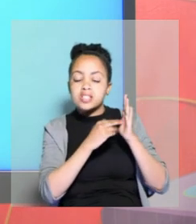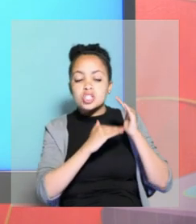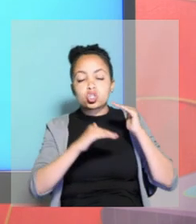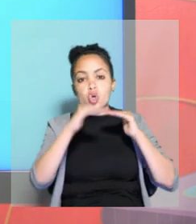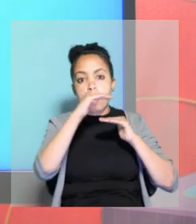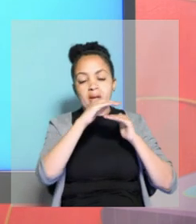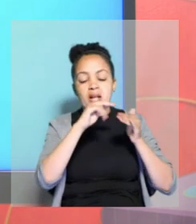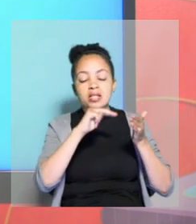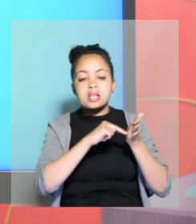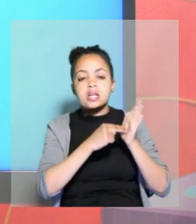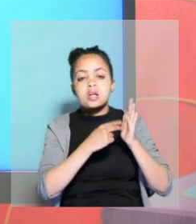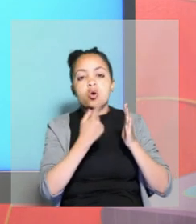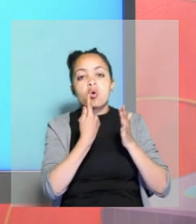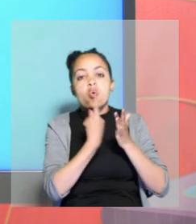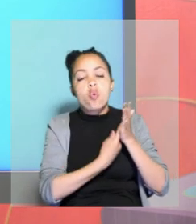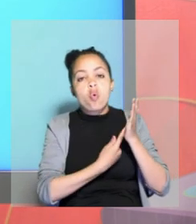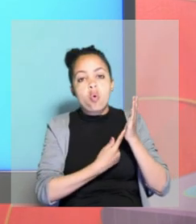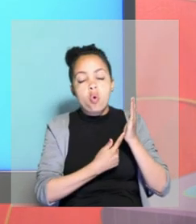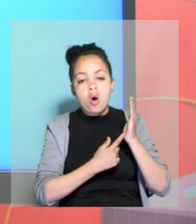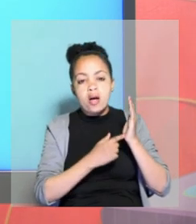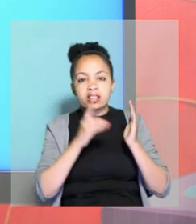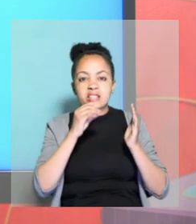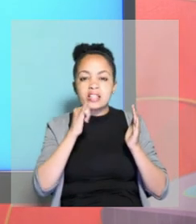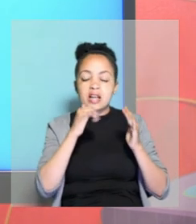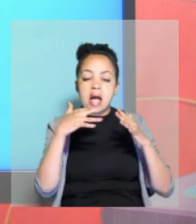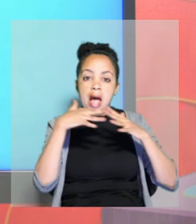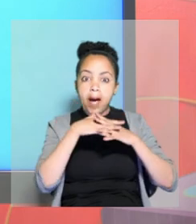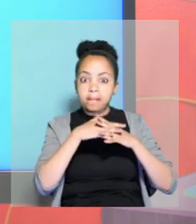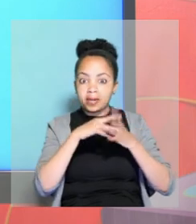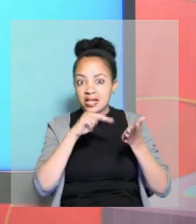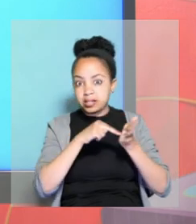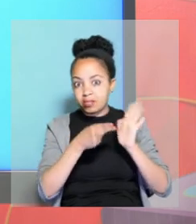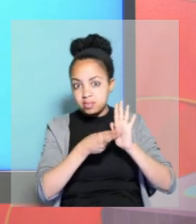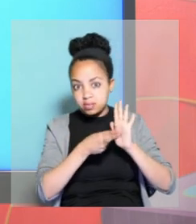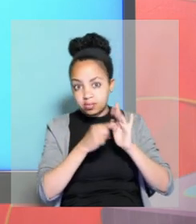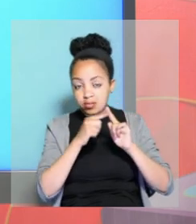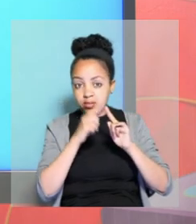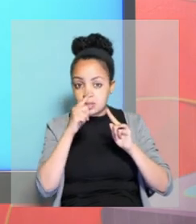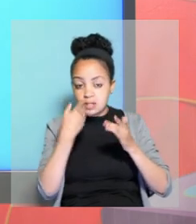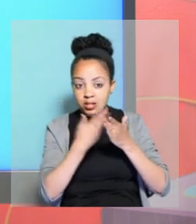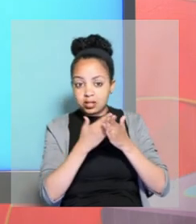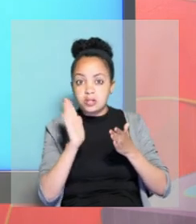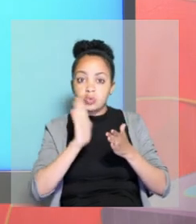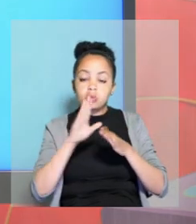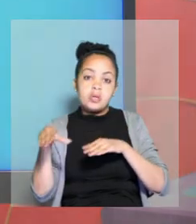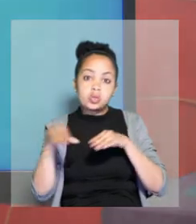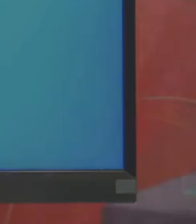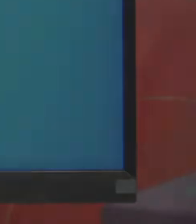dominance and again what is dihybrid cross. Until that, goodbye, students.